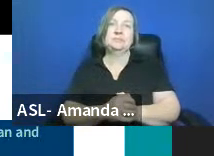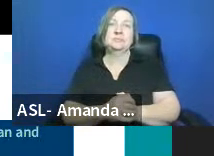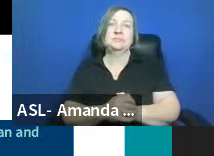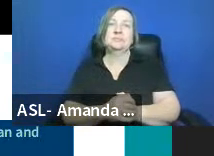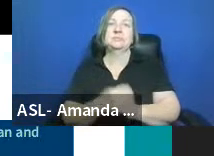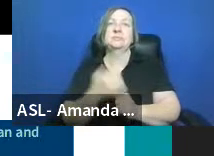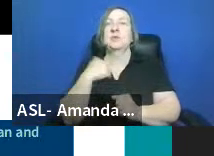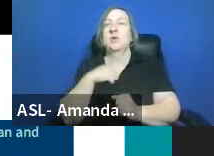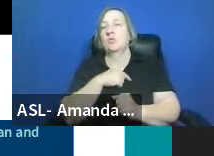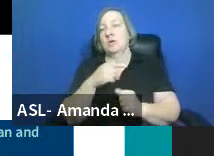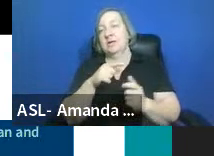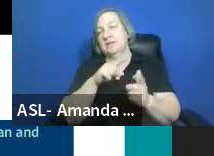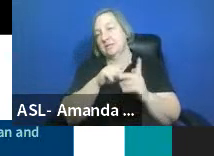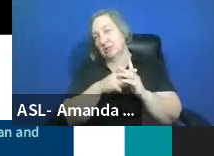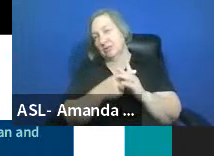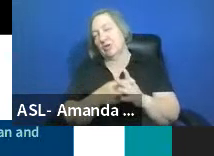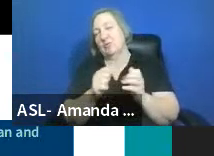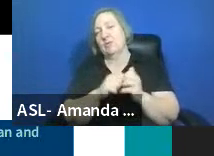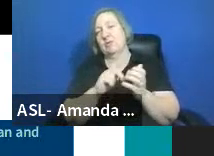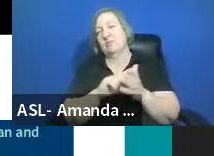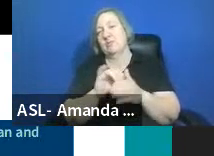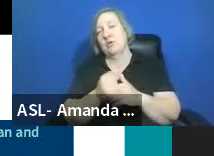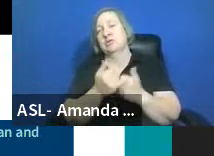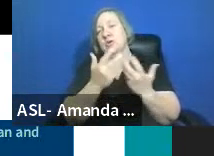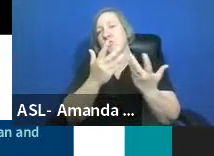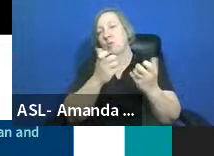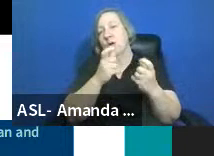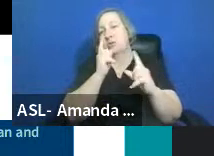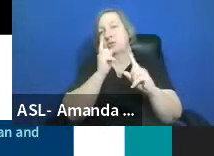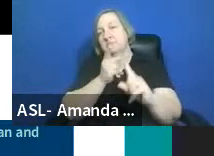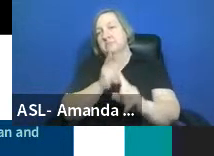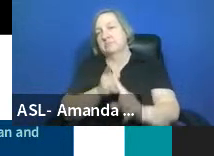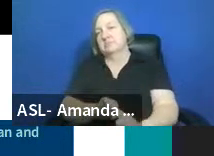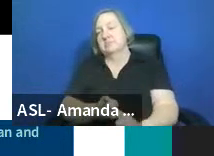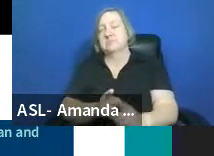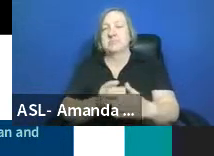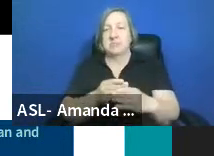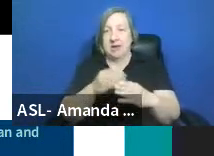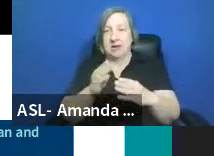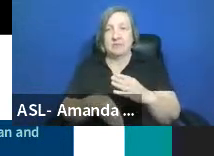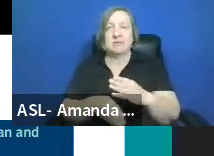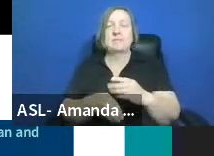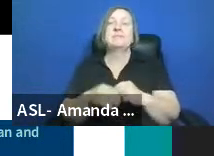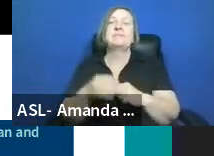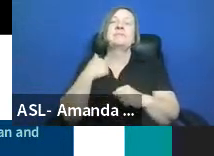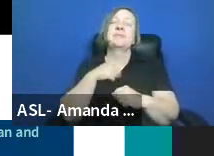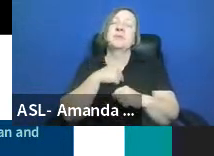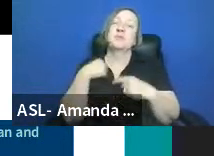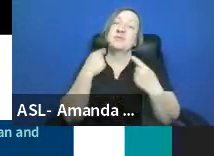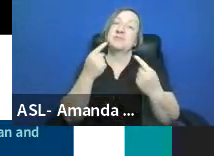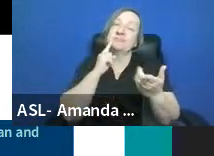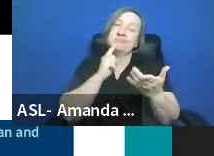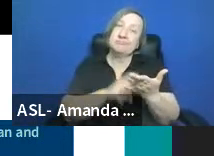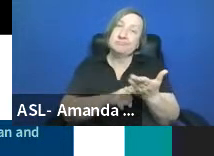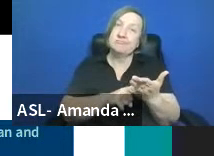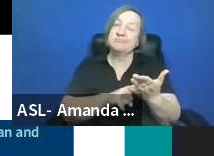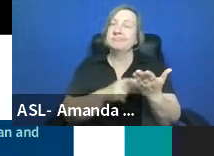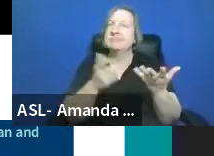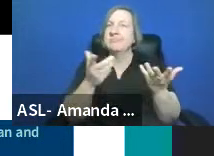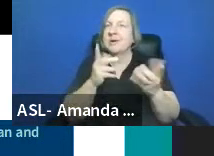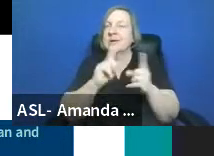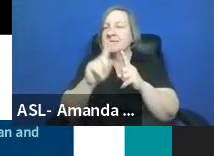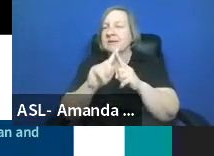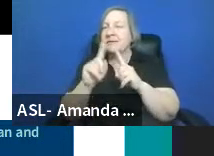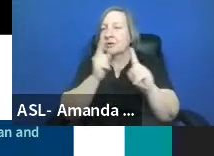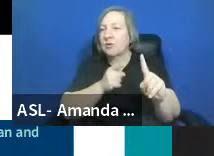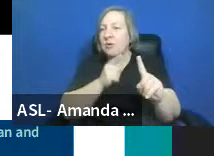And we've been starting with the project desired outcomes. And we've been identifying different goals